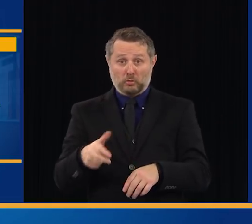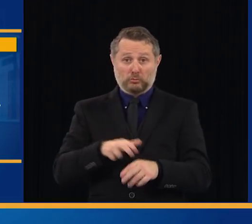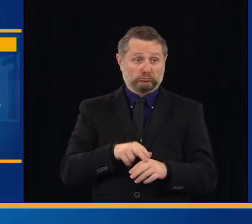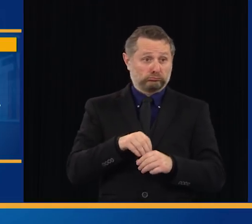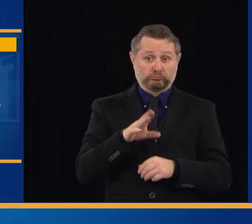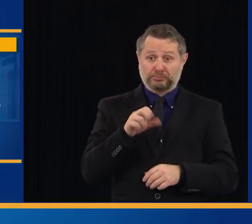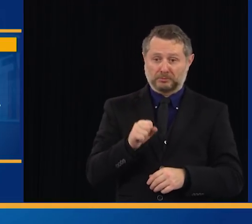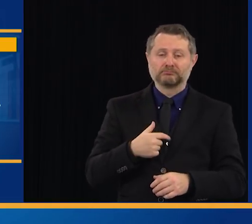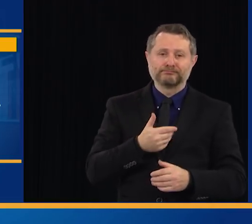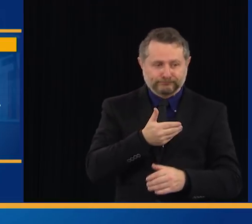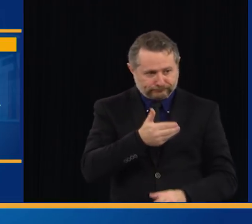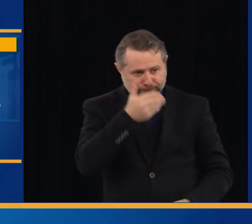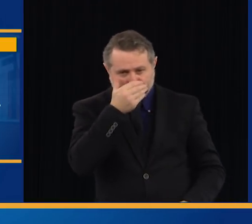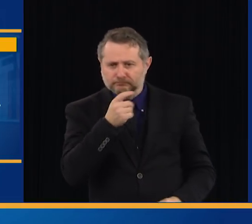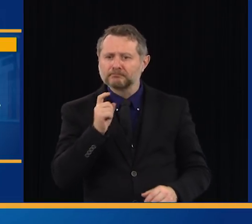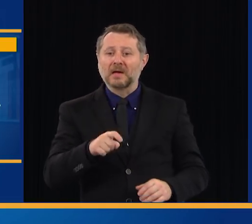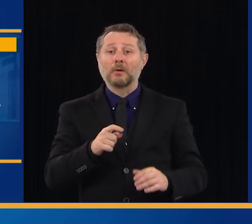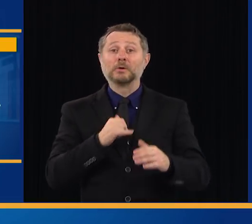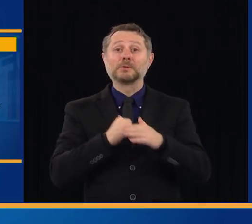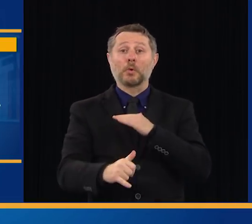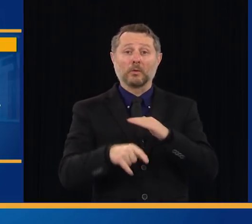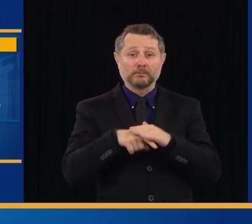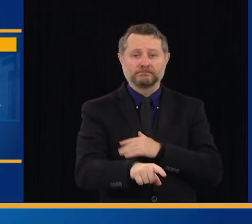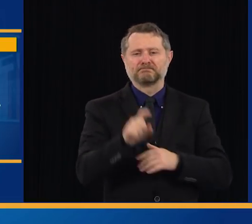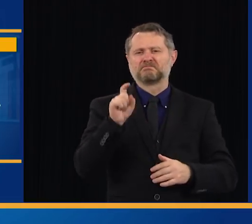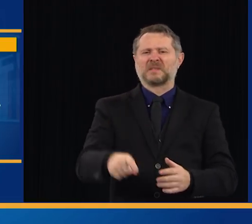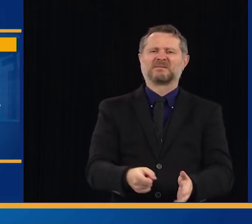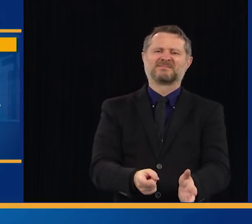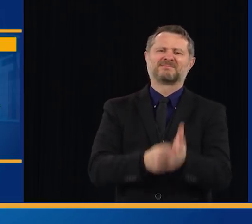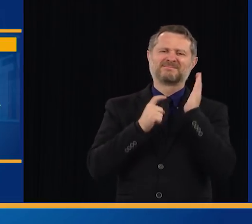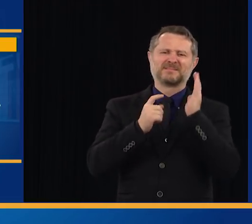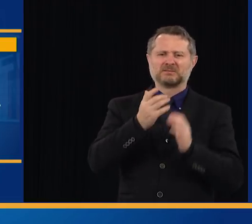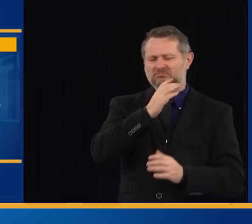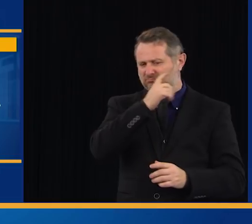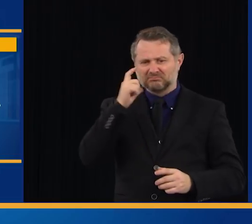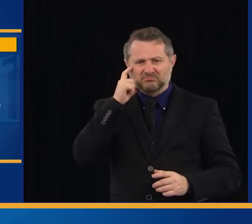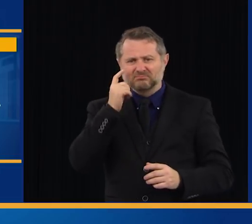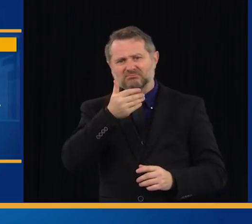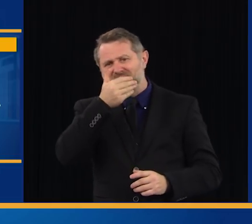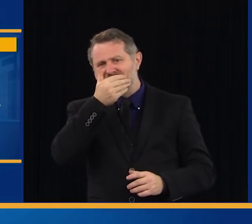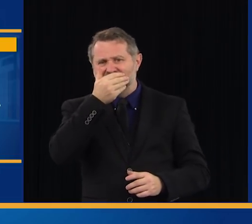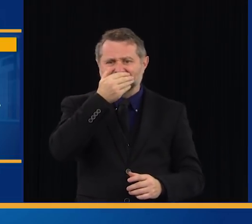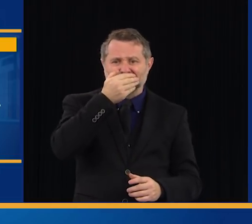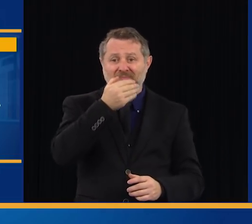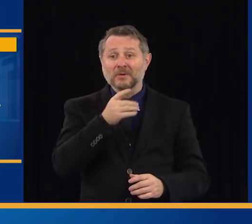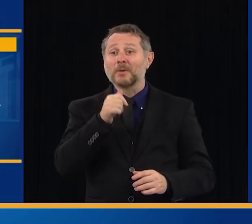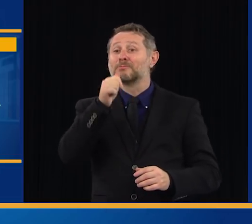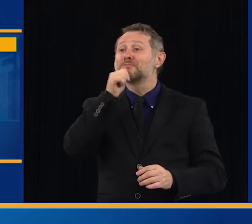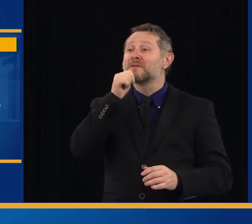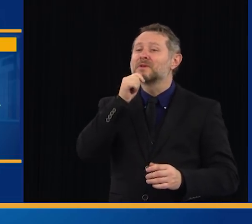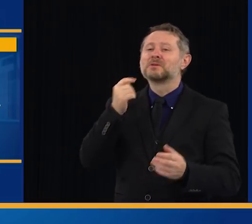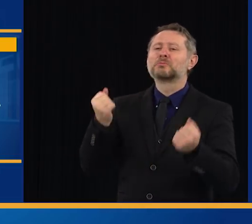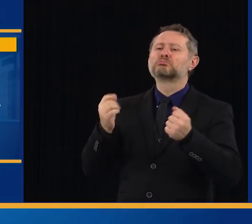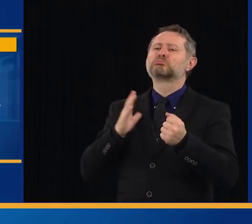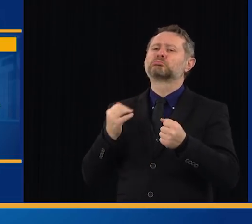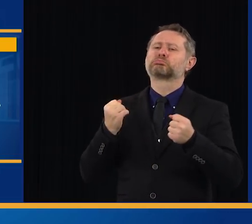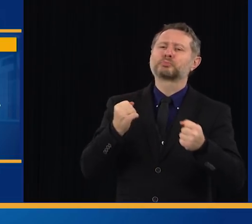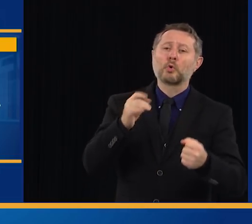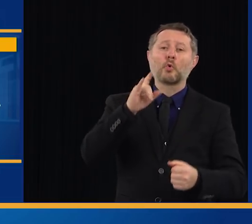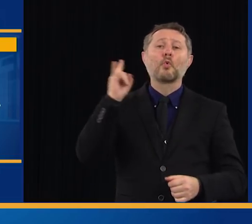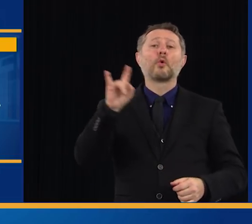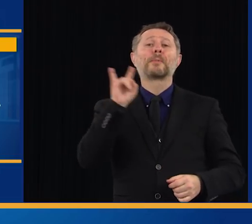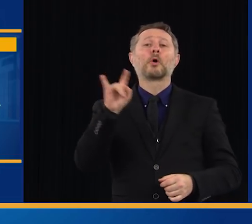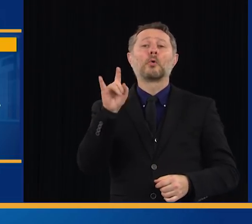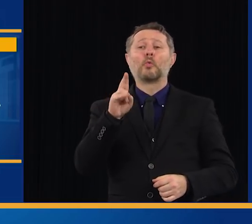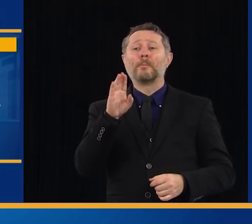If you get in a train, you need to wear a mask. If you get into a private car service, Uber, Lyft, the operator